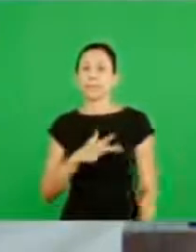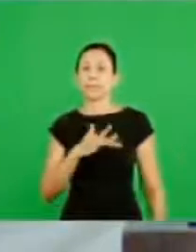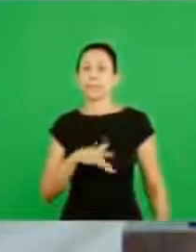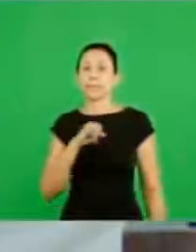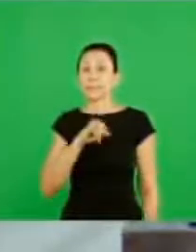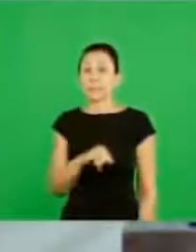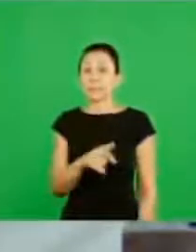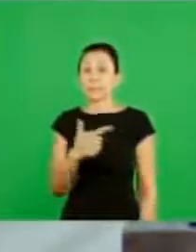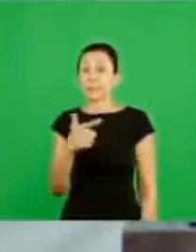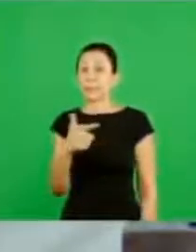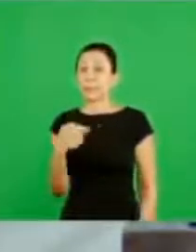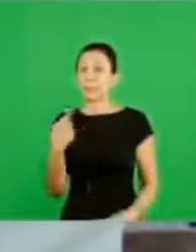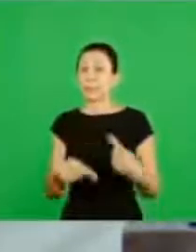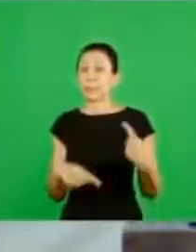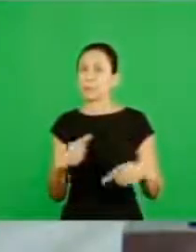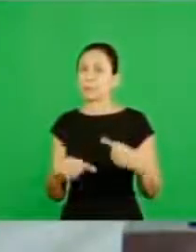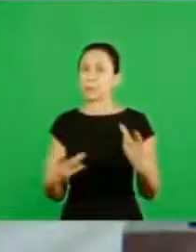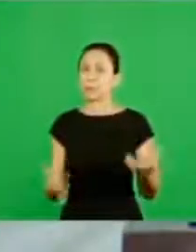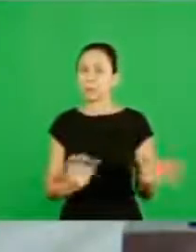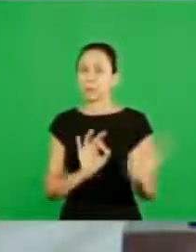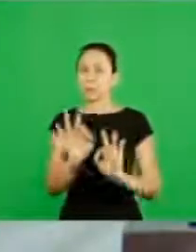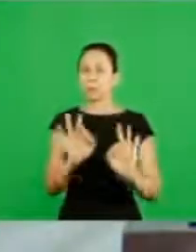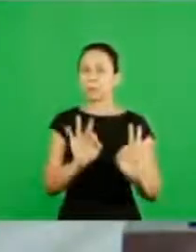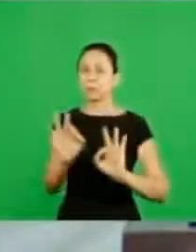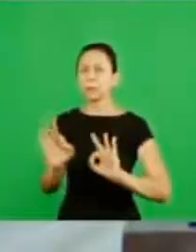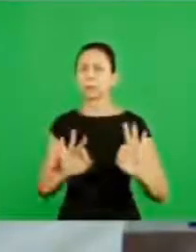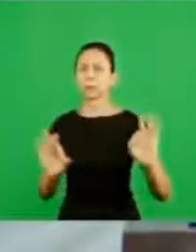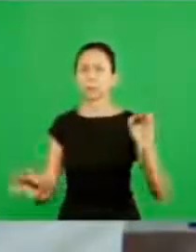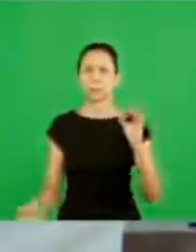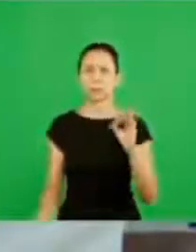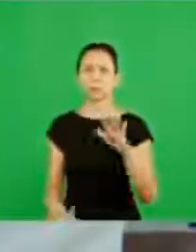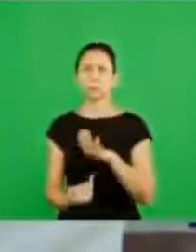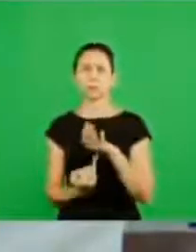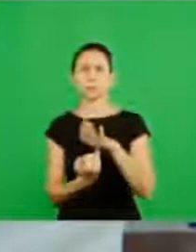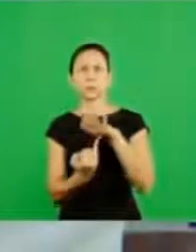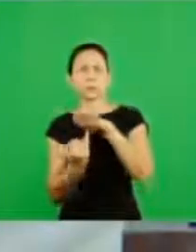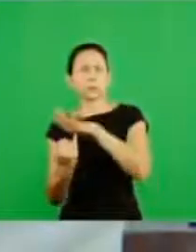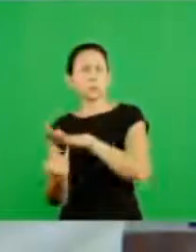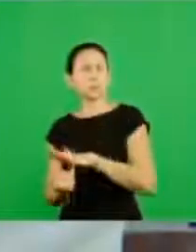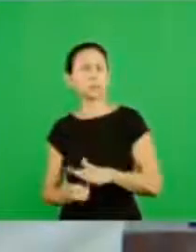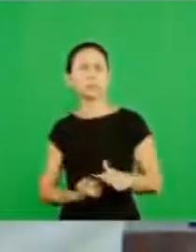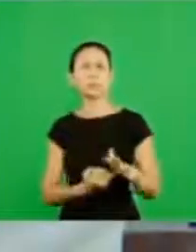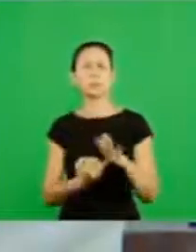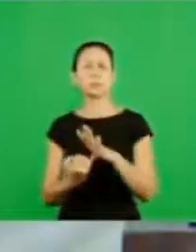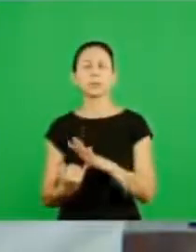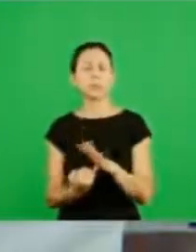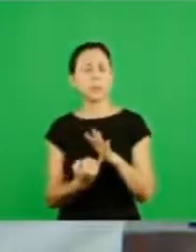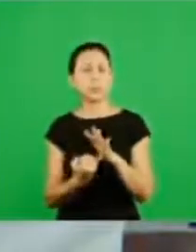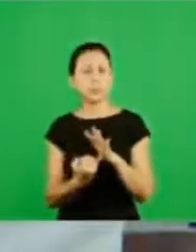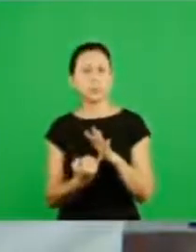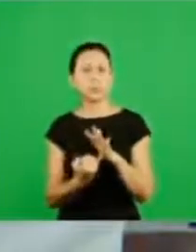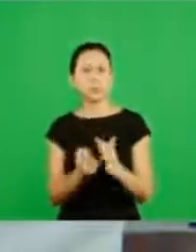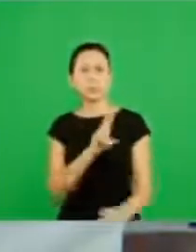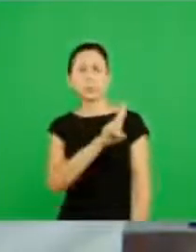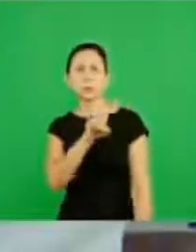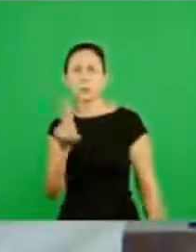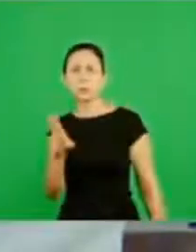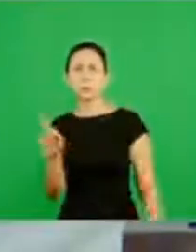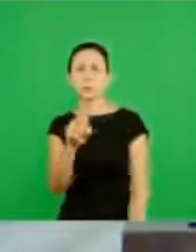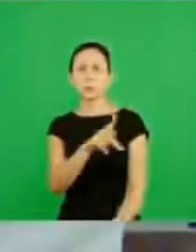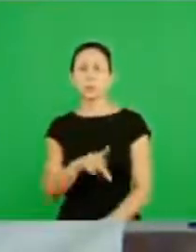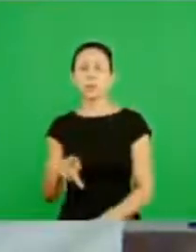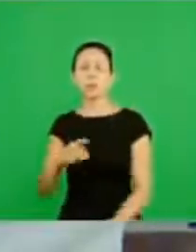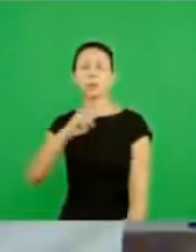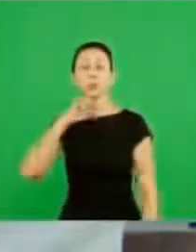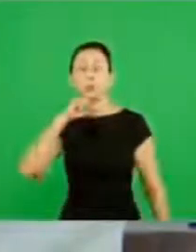easy. People speak of politicians, but woe is of us who have put this in practice. This